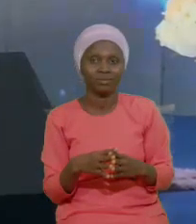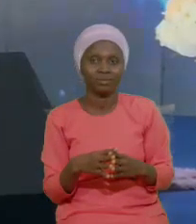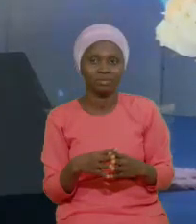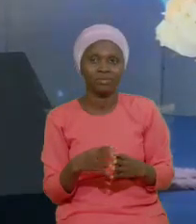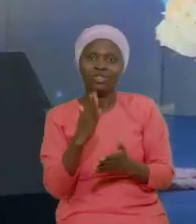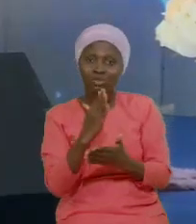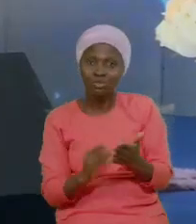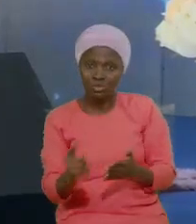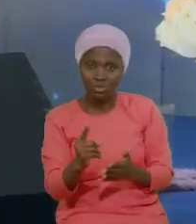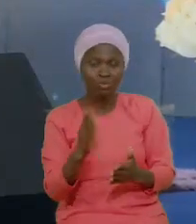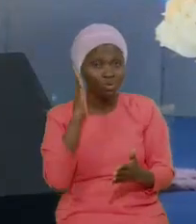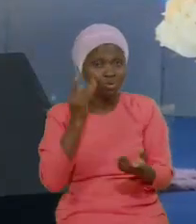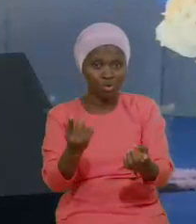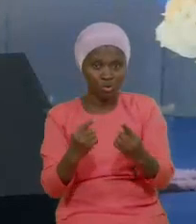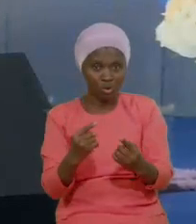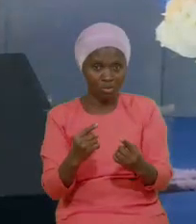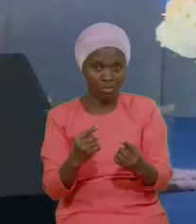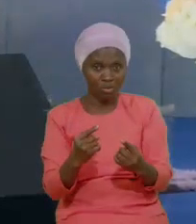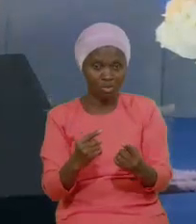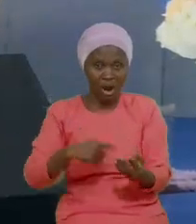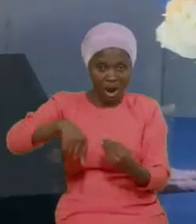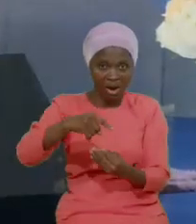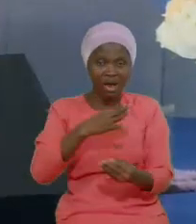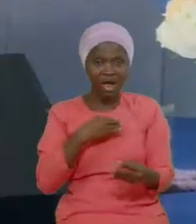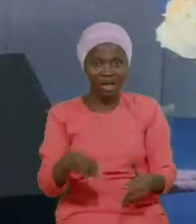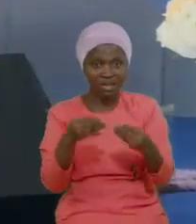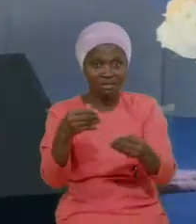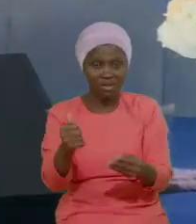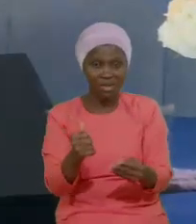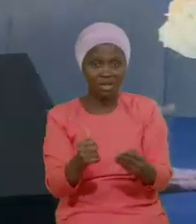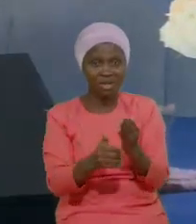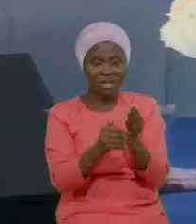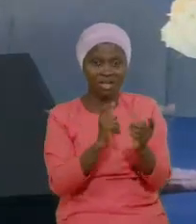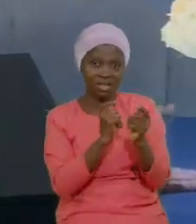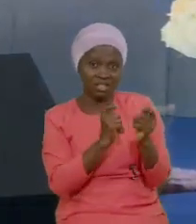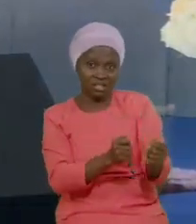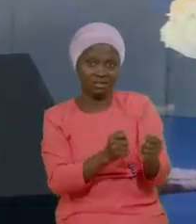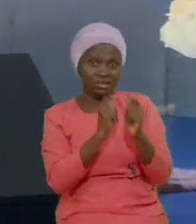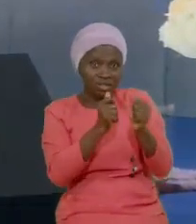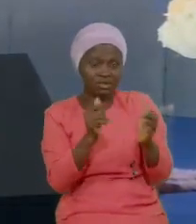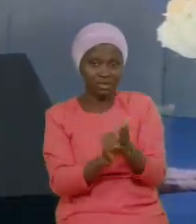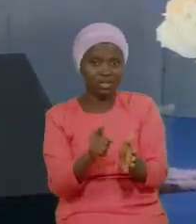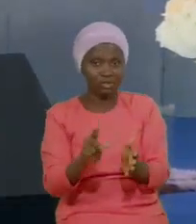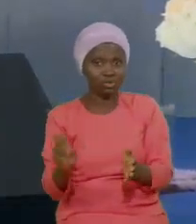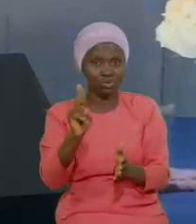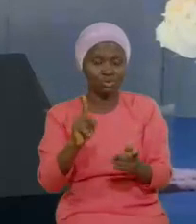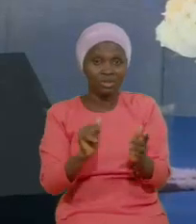Somebody will come around and give you a gift that you will spend, that will move you